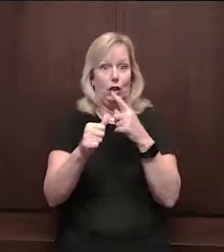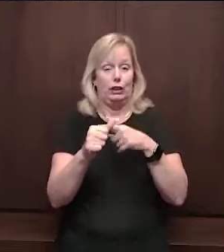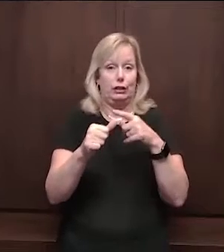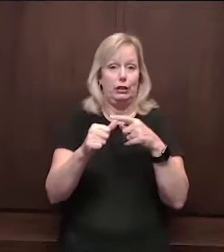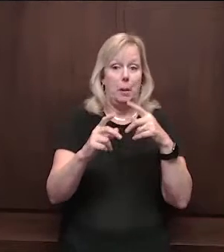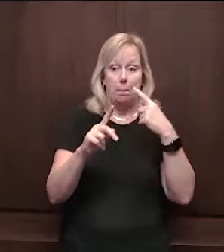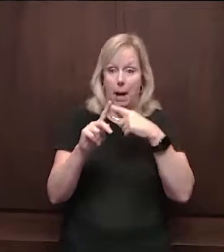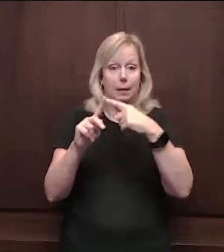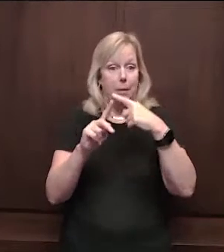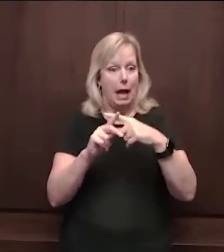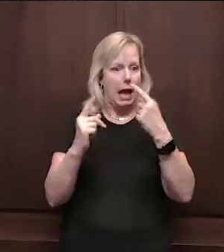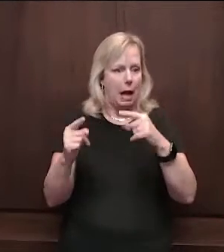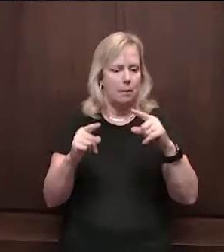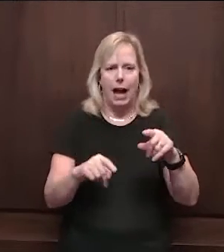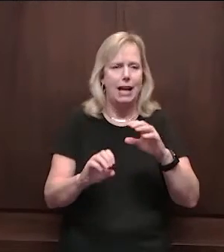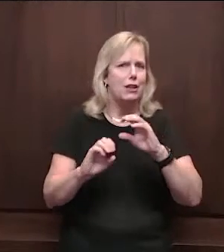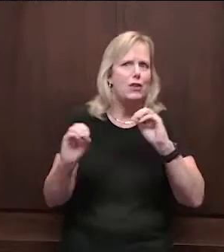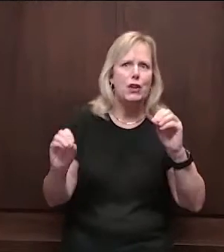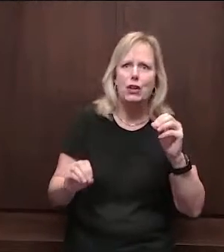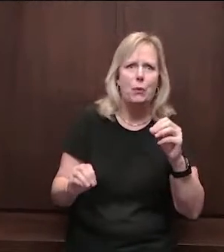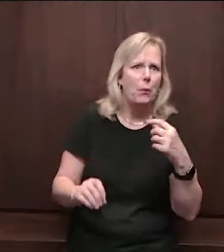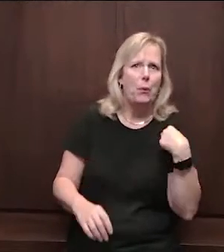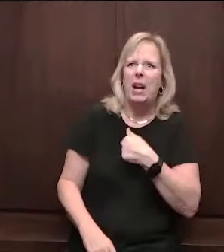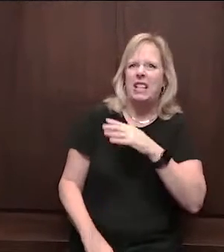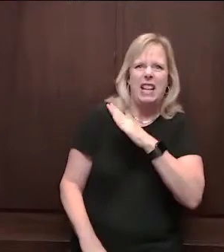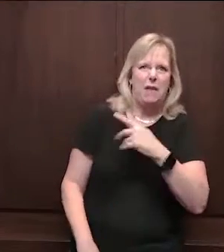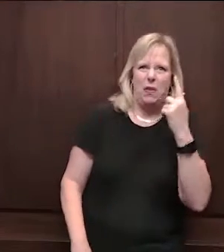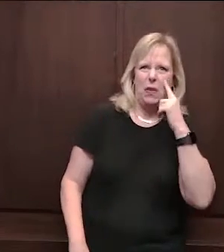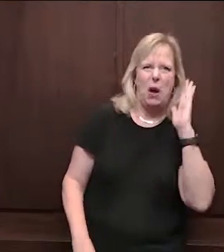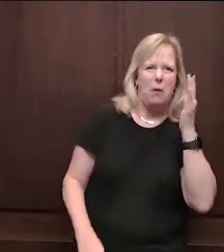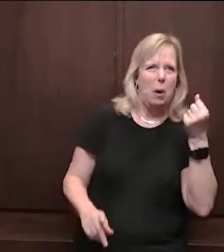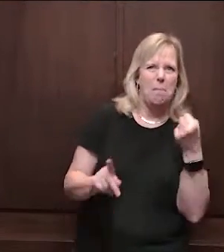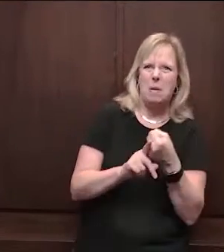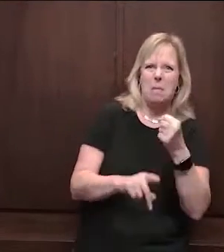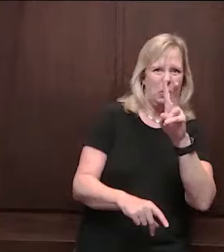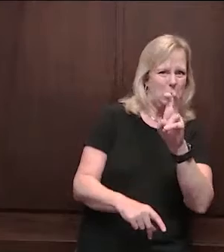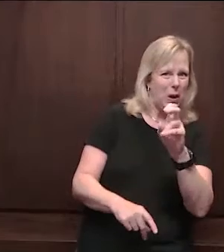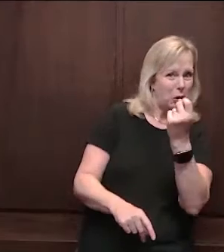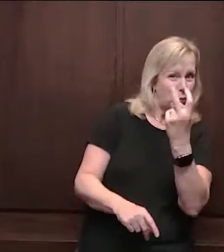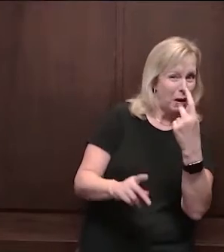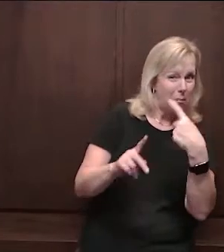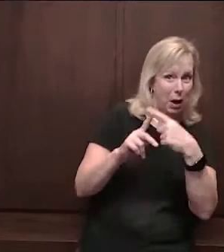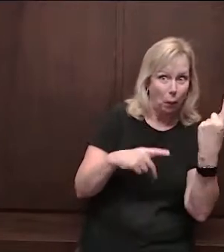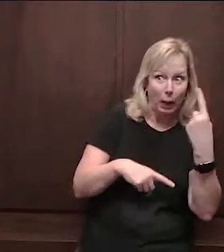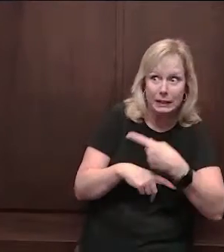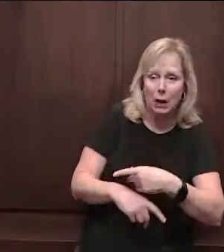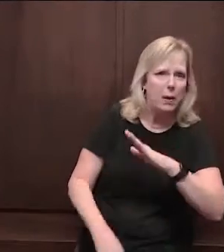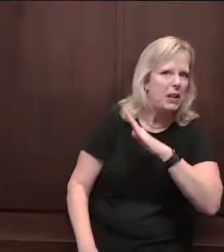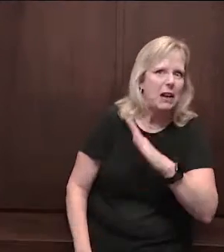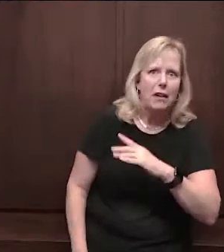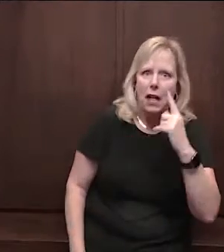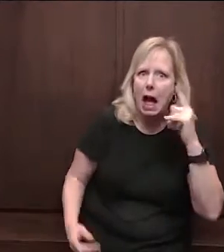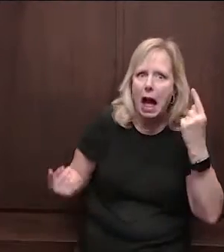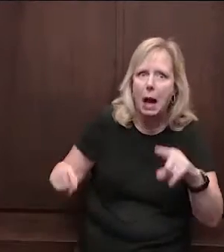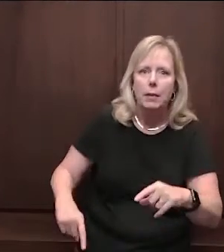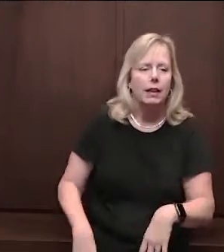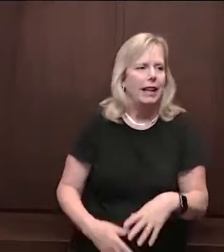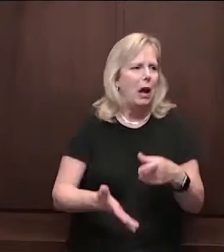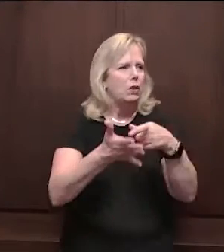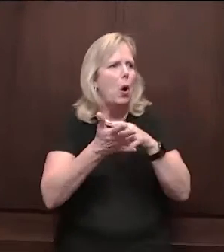couple positives, I don't think any of us ever thought that we would see 212 positives in one day. it took us weeks to get